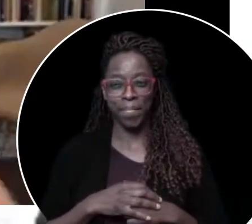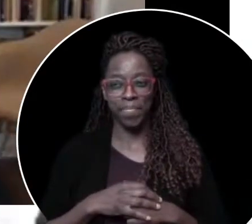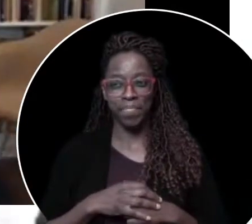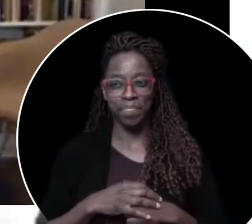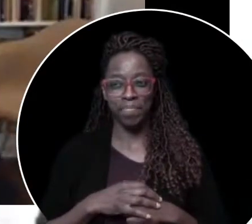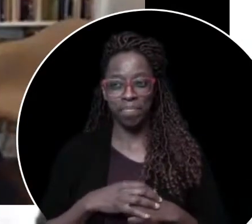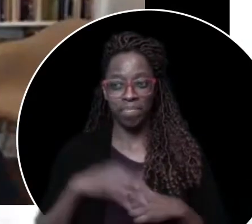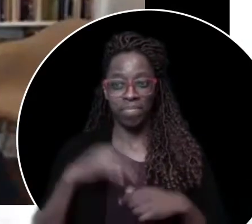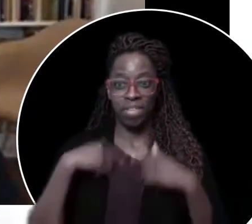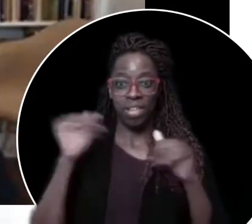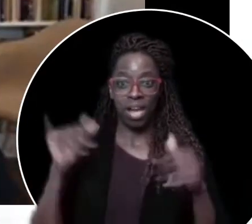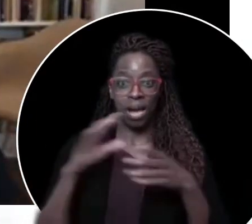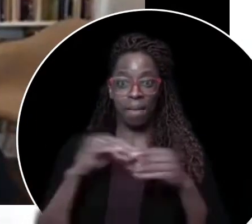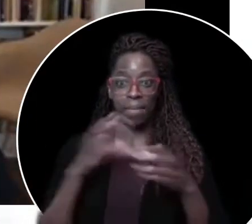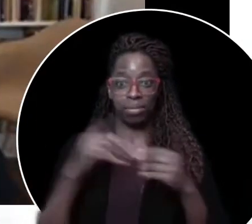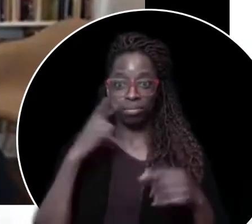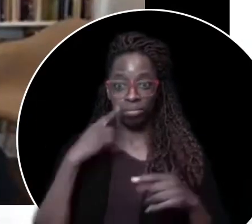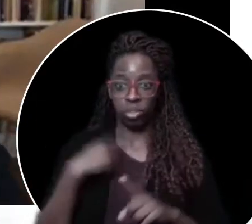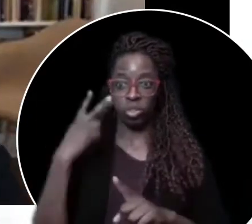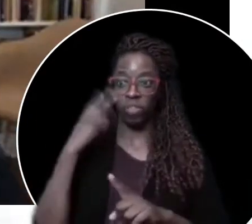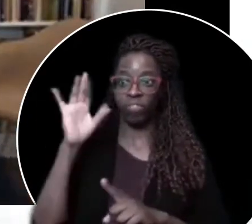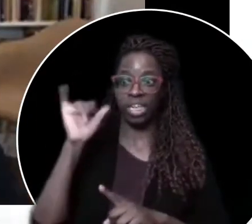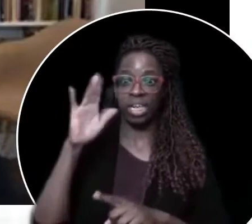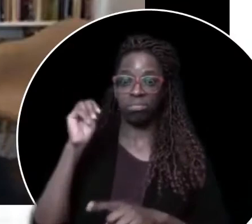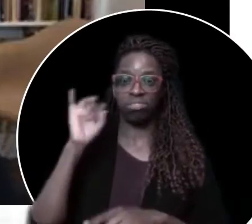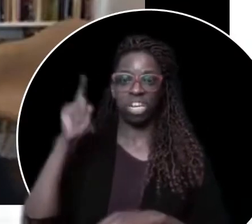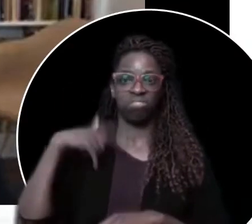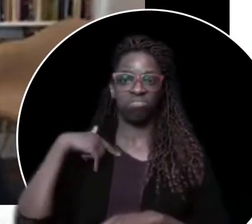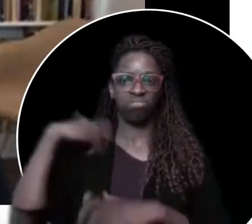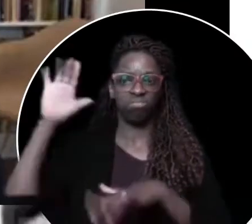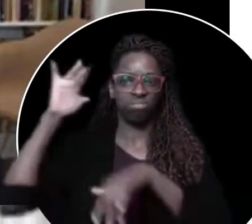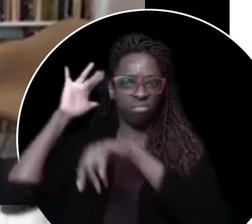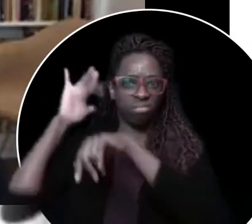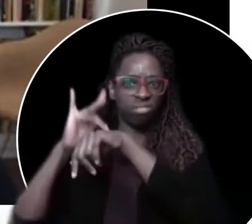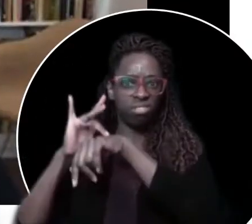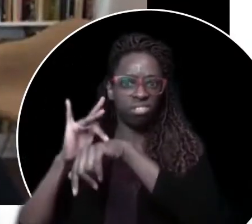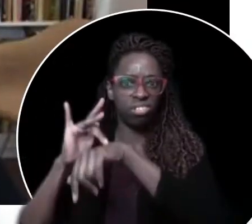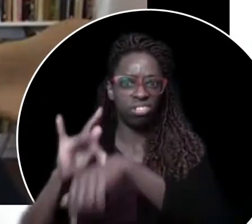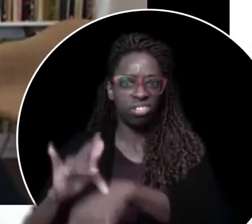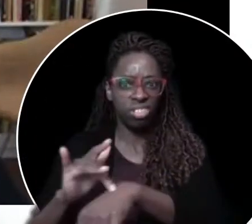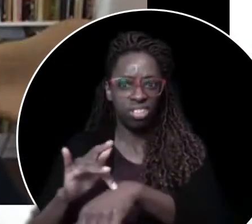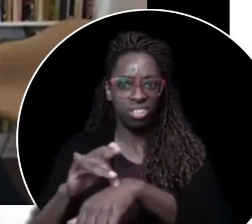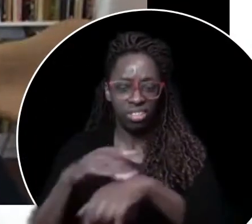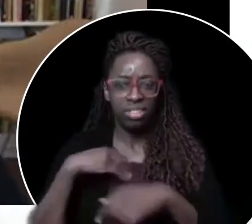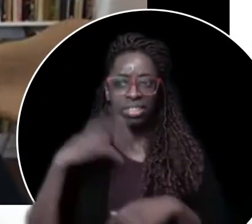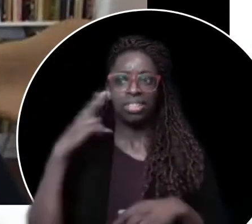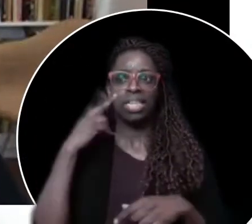developments and processes that we could never have really imagined.